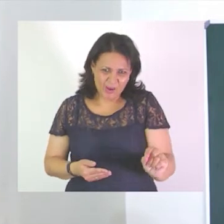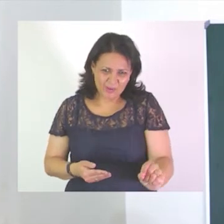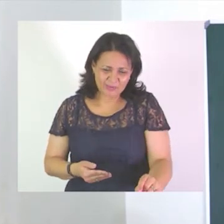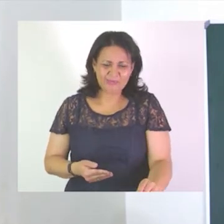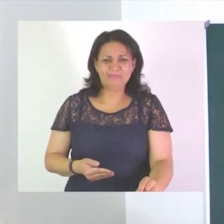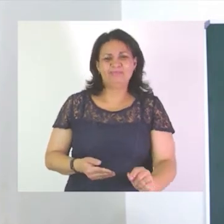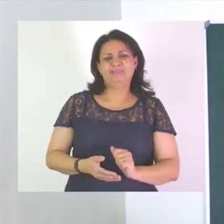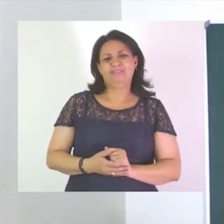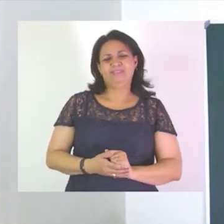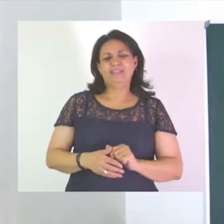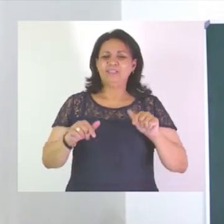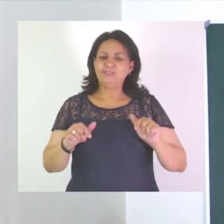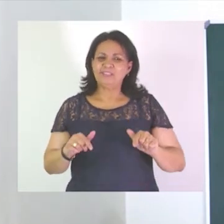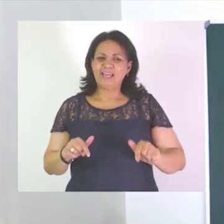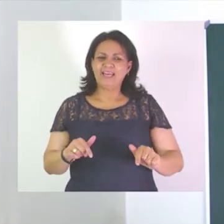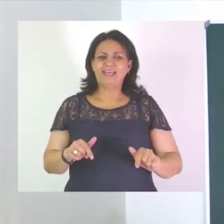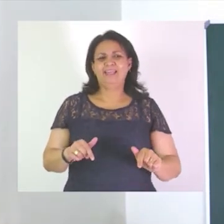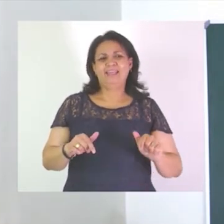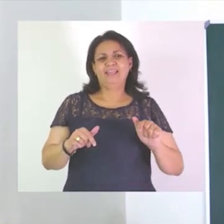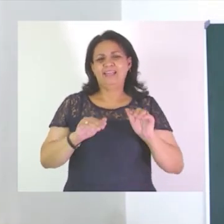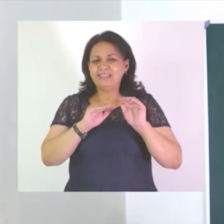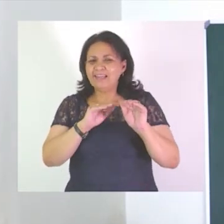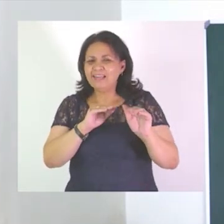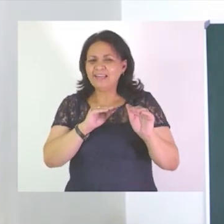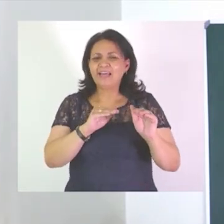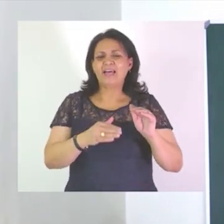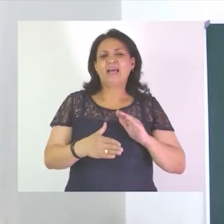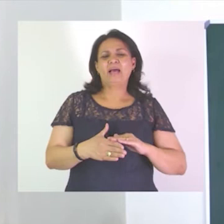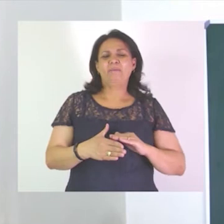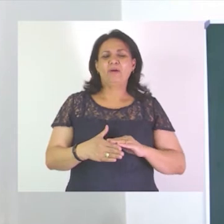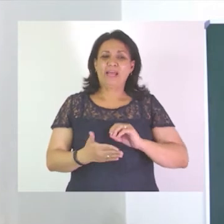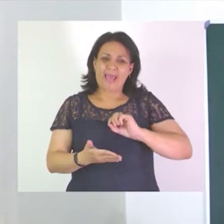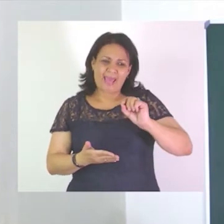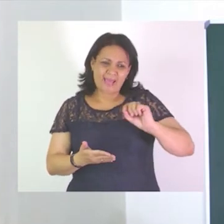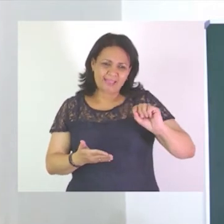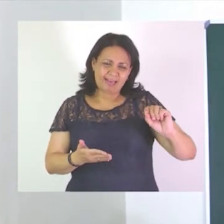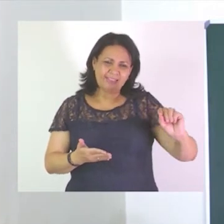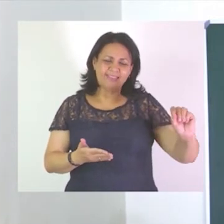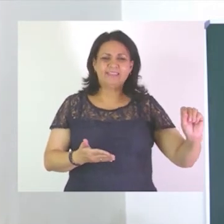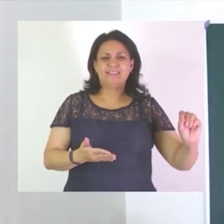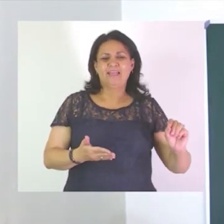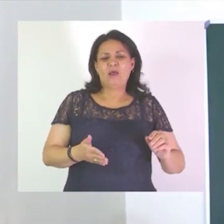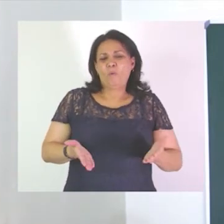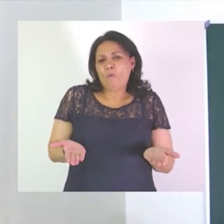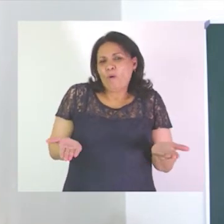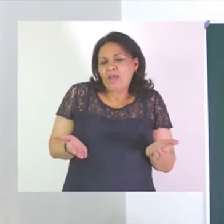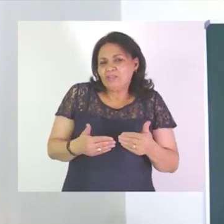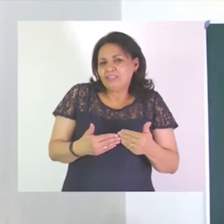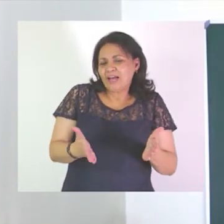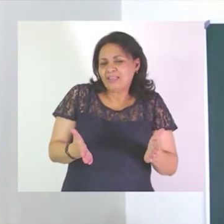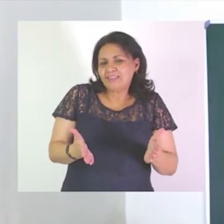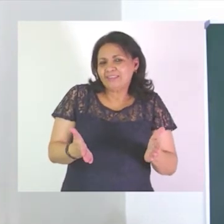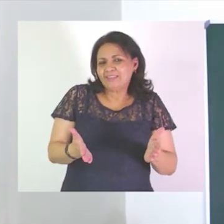down. Today's lesson, we will be learning about handwriting, where to start from, as well